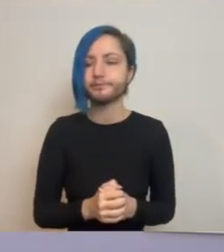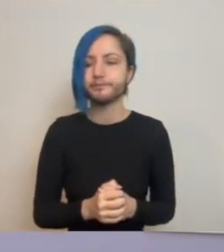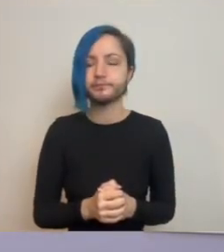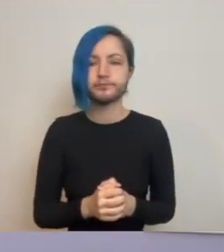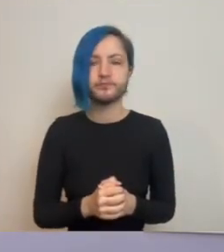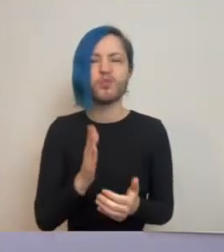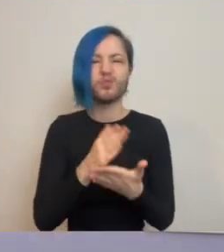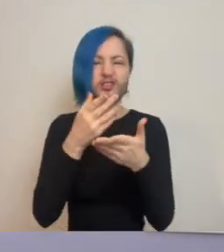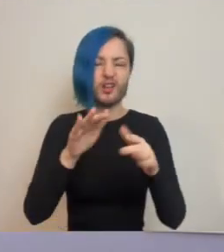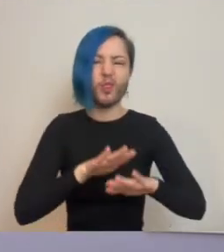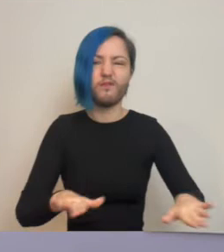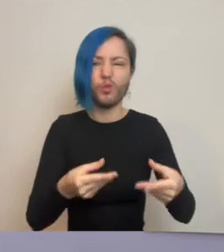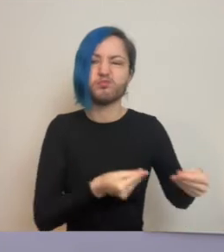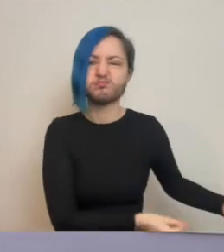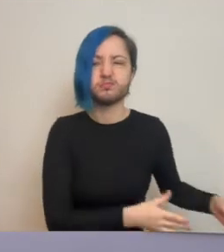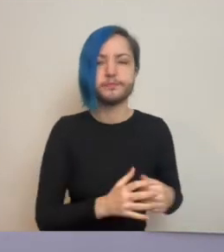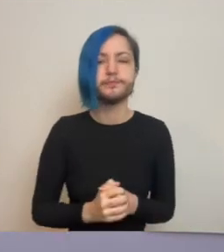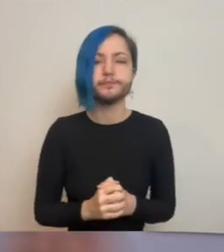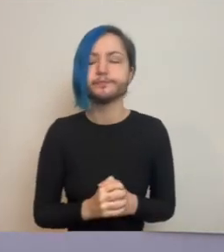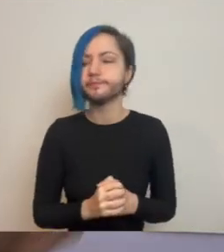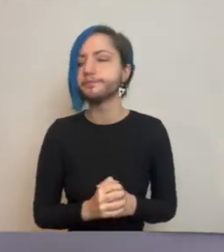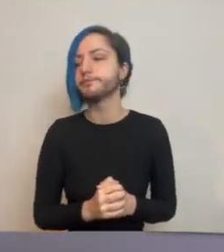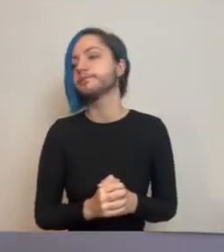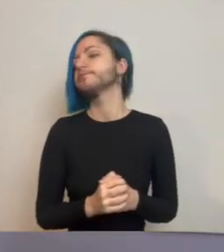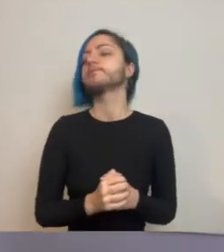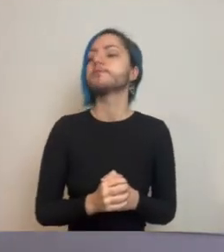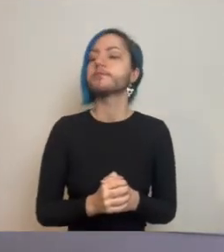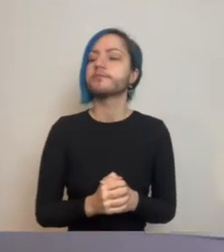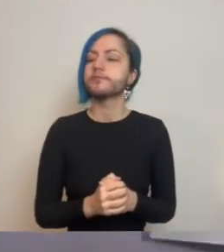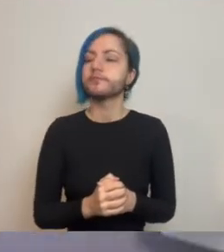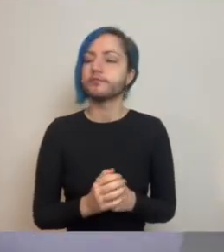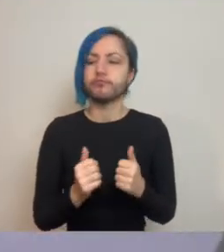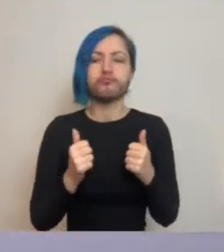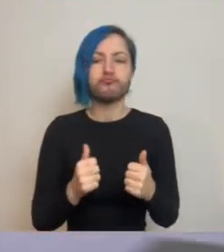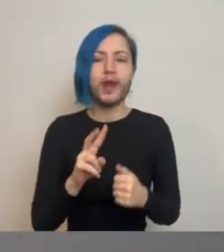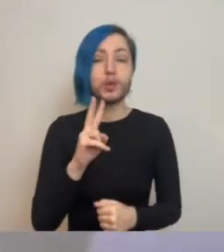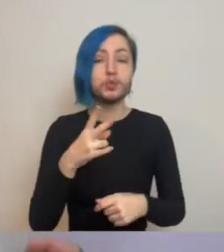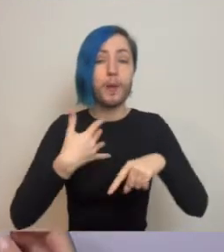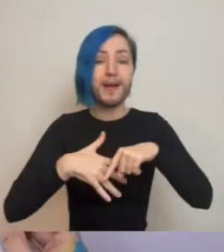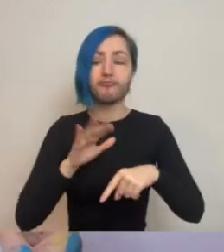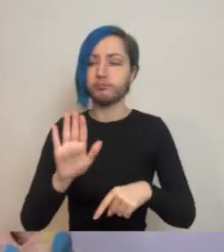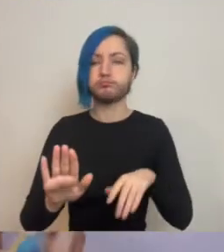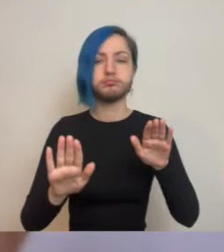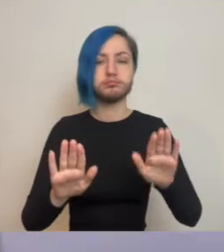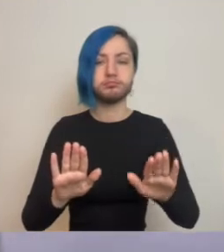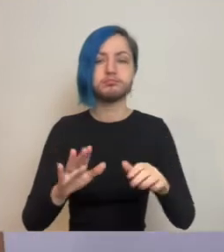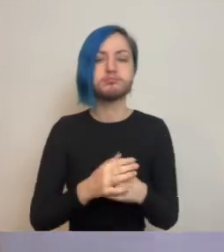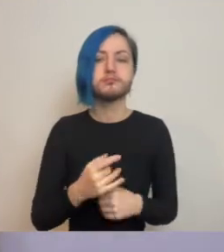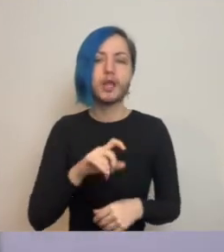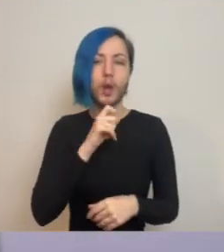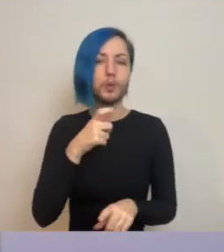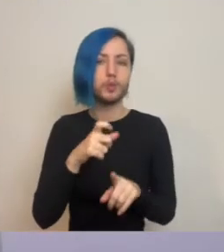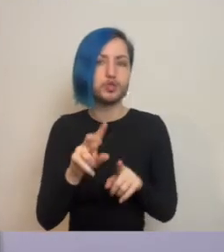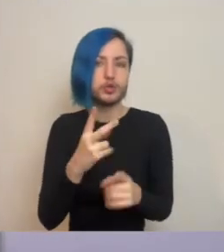dry. I'm going to put it on the floor, actually. Okay, now, I'm going to get 2 bits of background paper, because I'm going to do a couple of things.